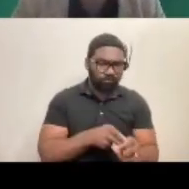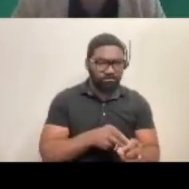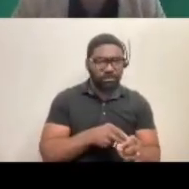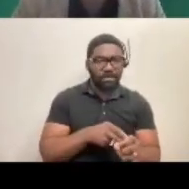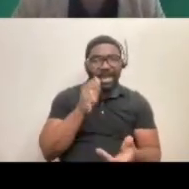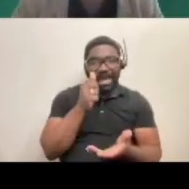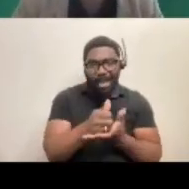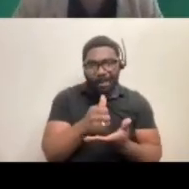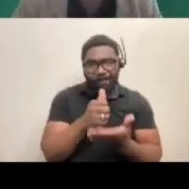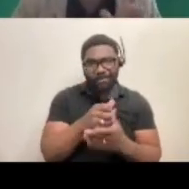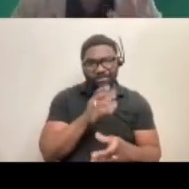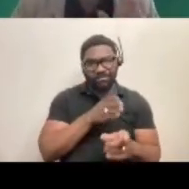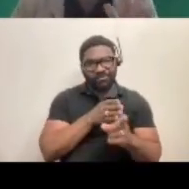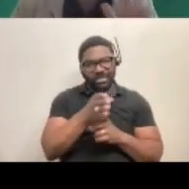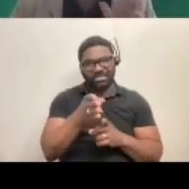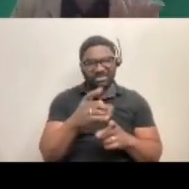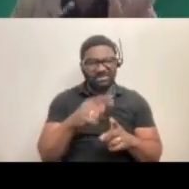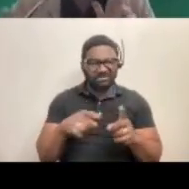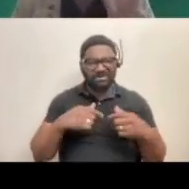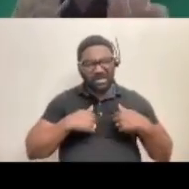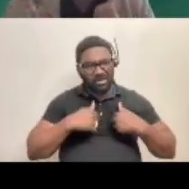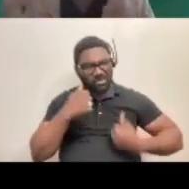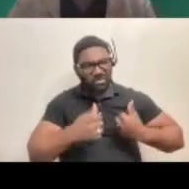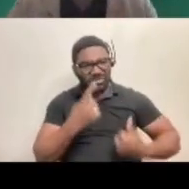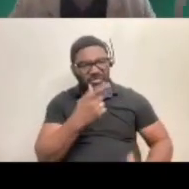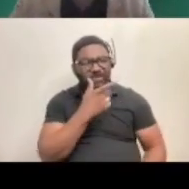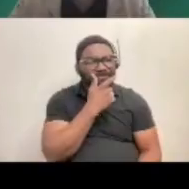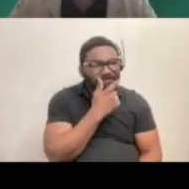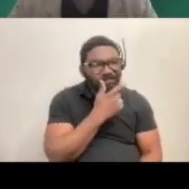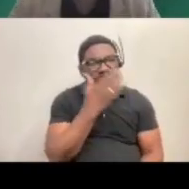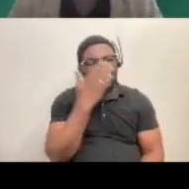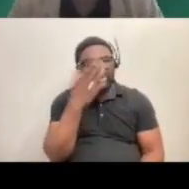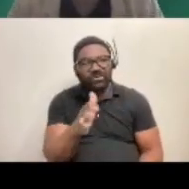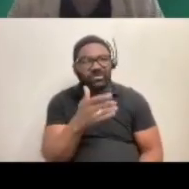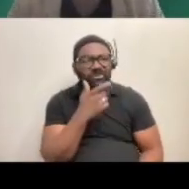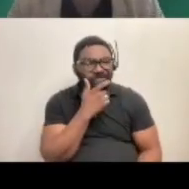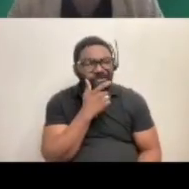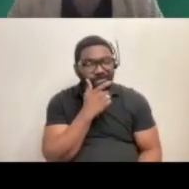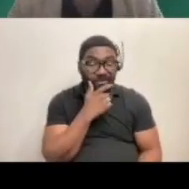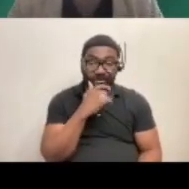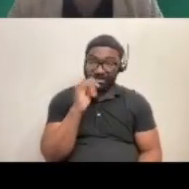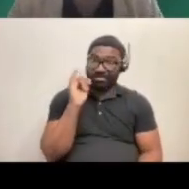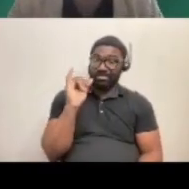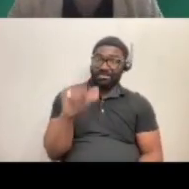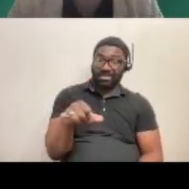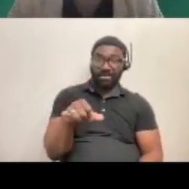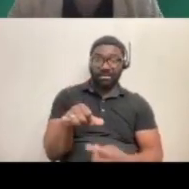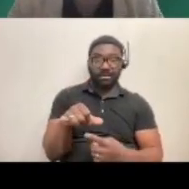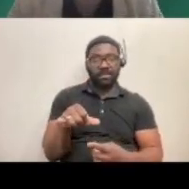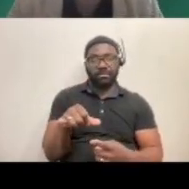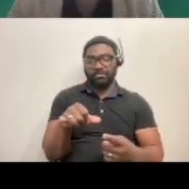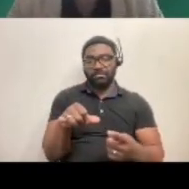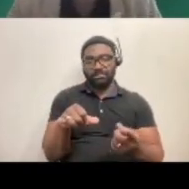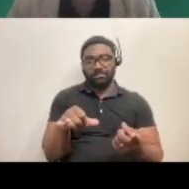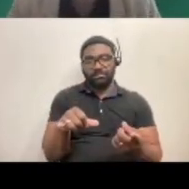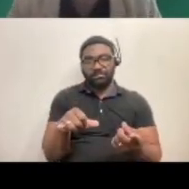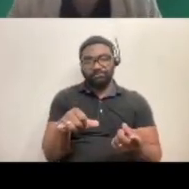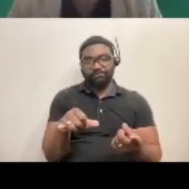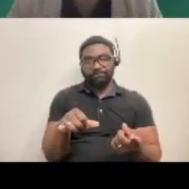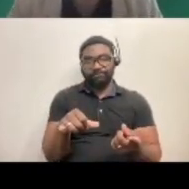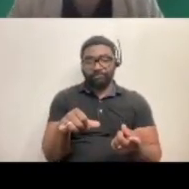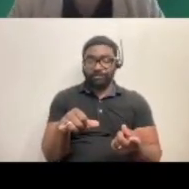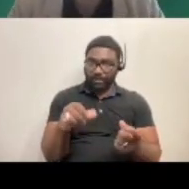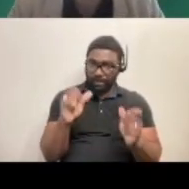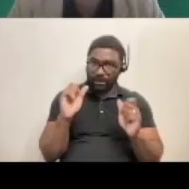helping professions, but maybe you don't quite know exactly where you want to end up in your career ultimately, this